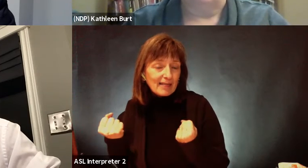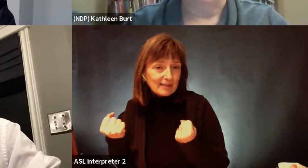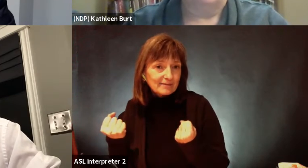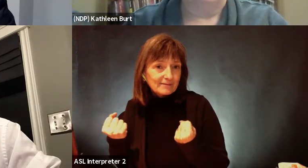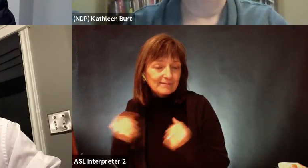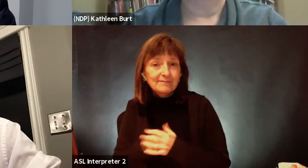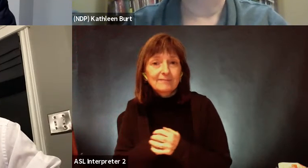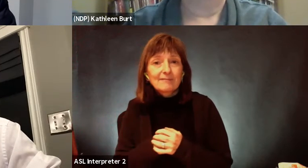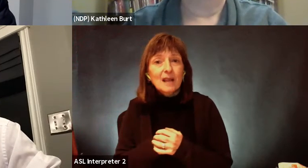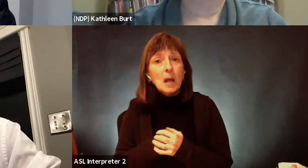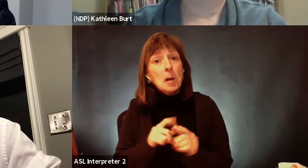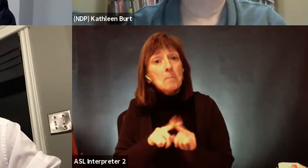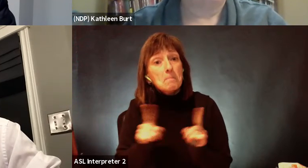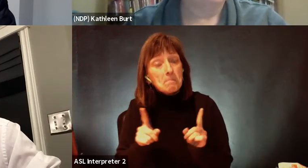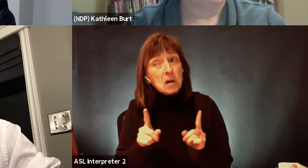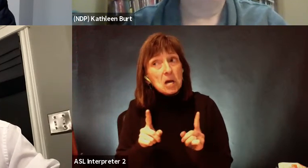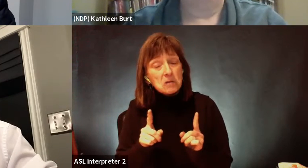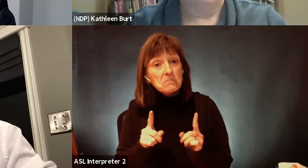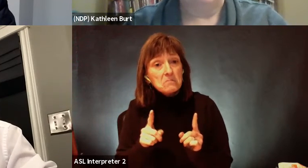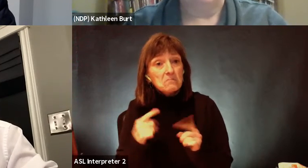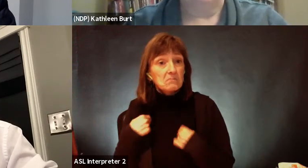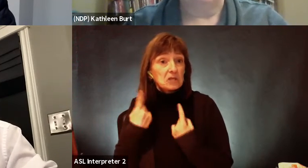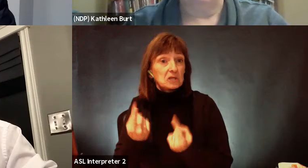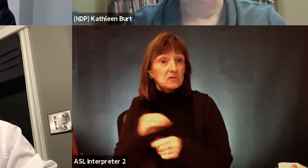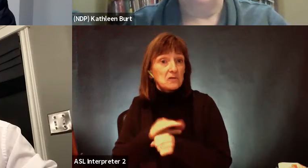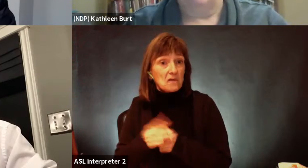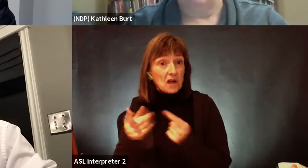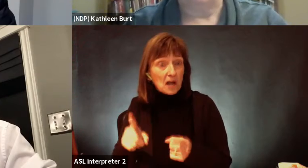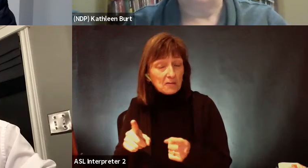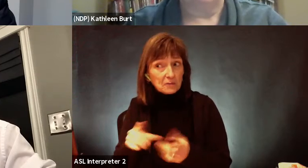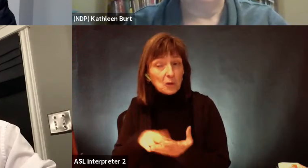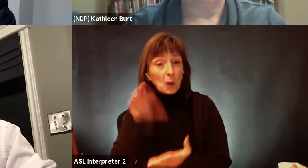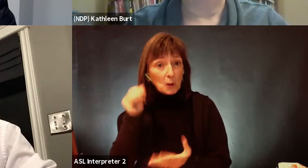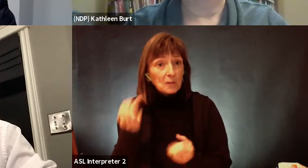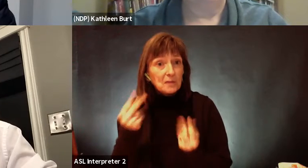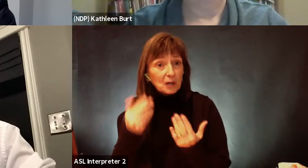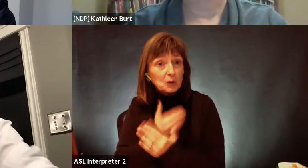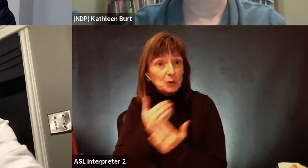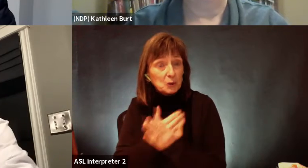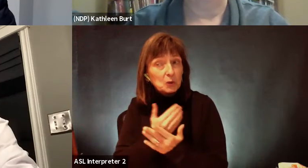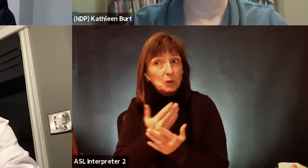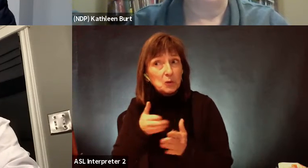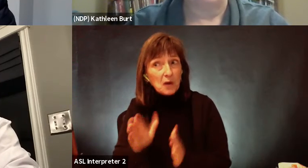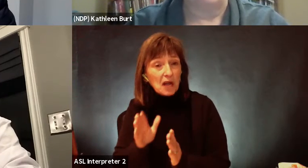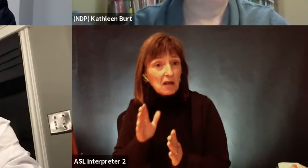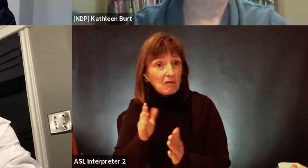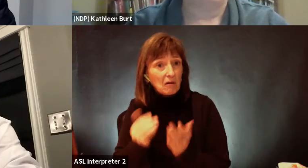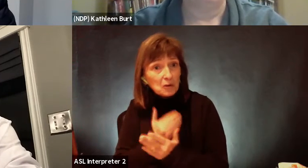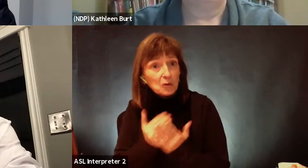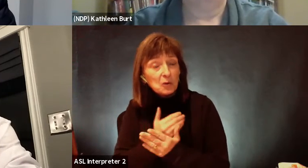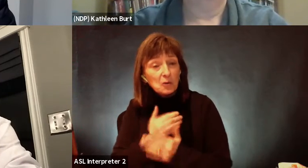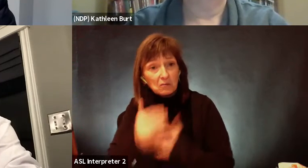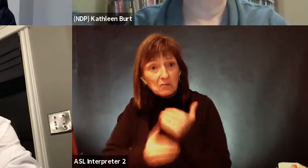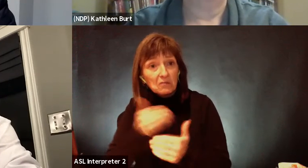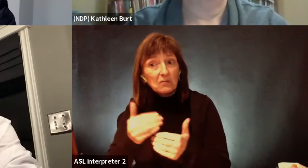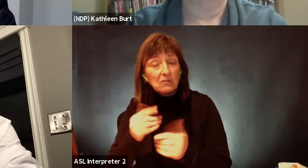about healthcare and how it can be delivered from the lockdown. And I know many hospitals and clinics are still using those new protocols, not